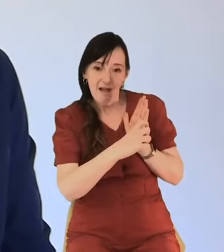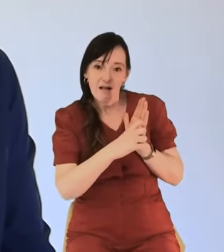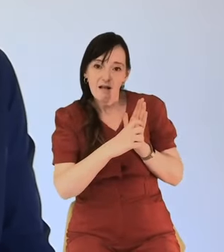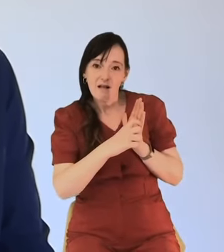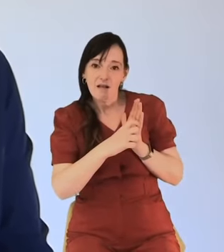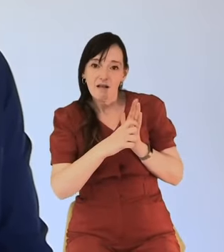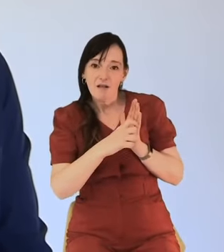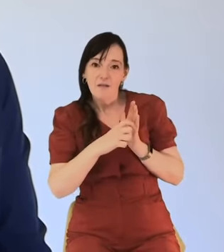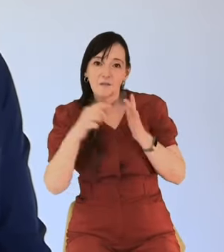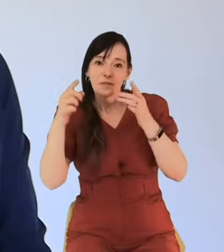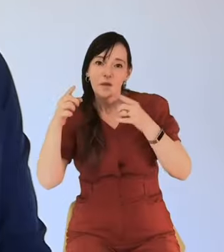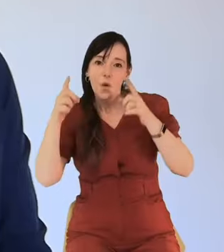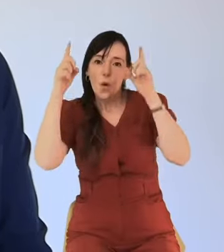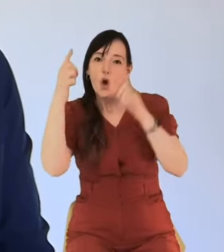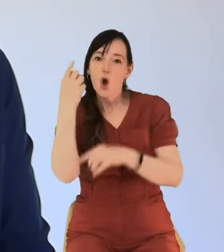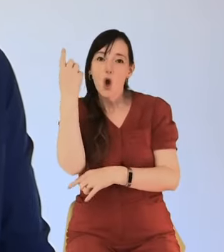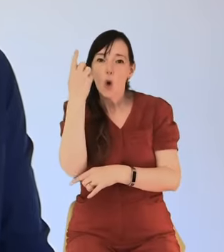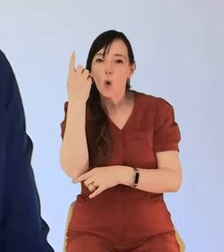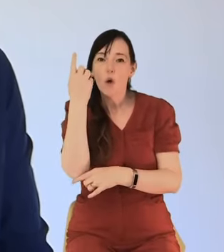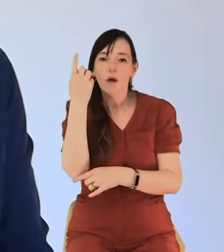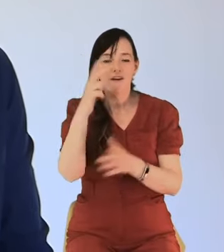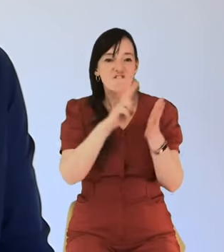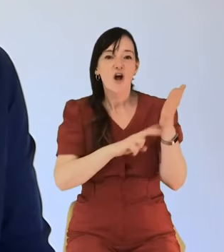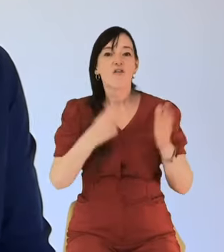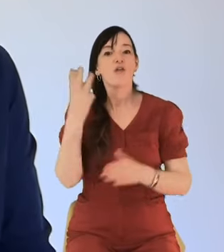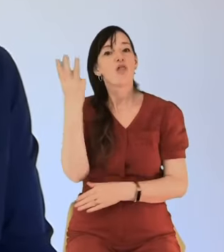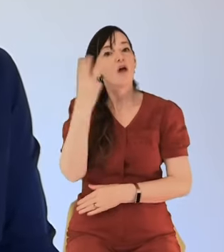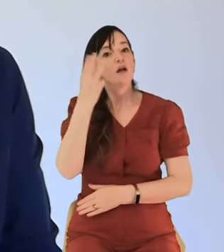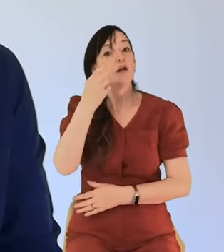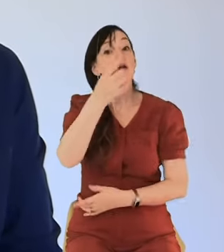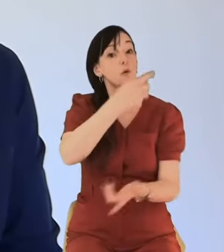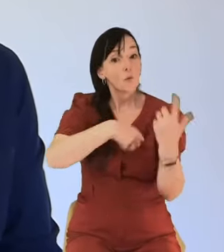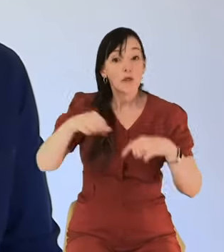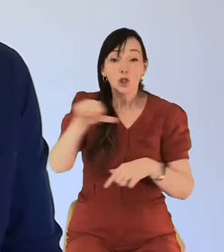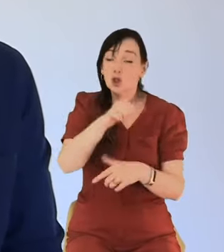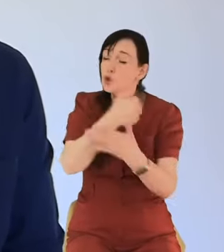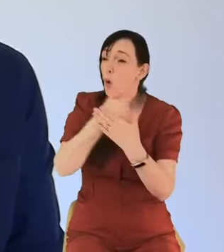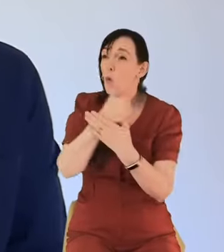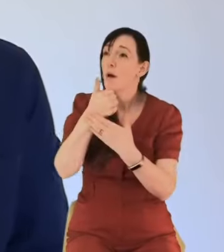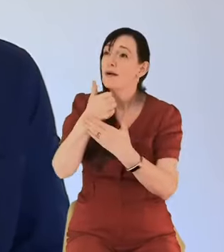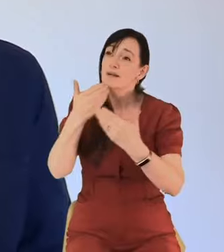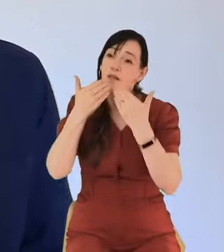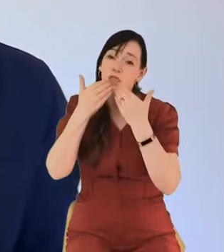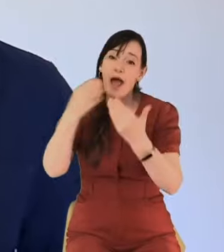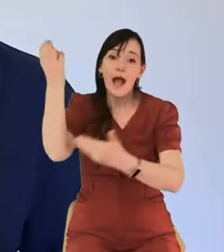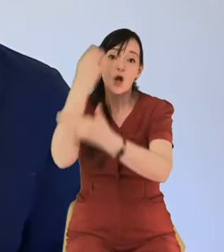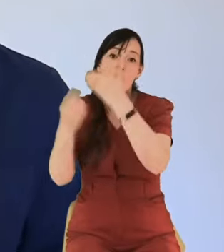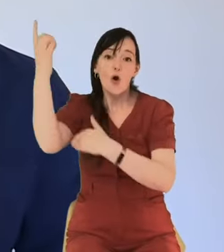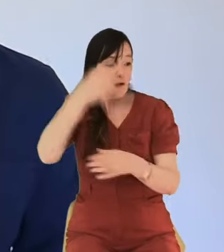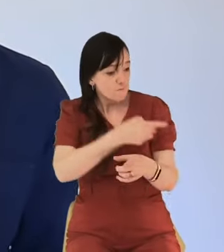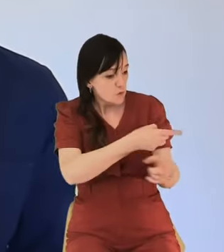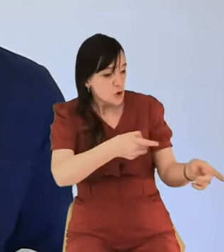is. Verse 13, but we ought always to thank God for you, brothers and